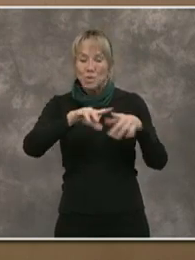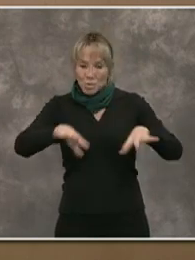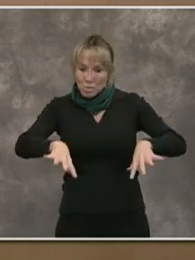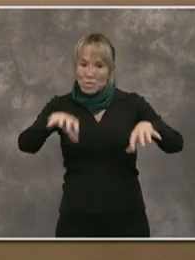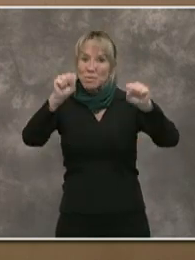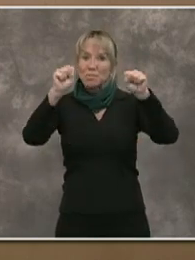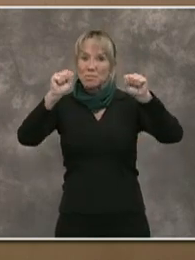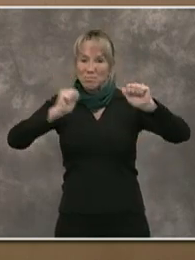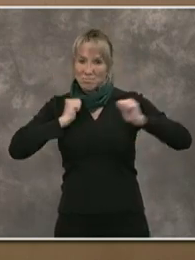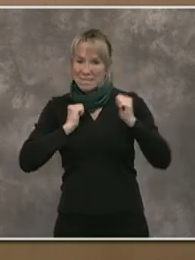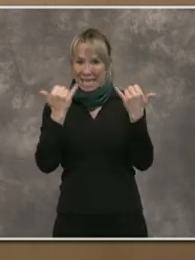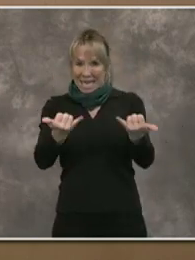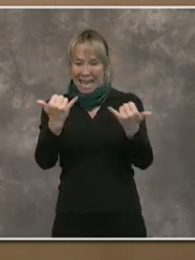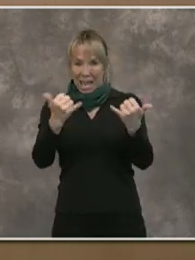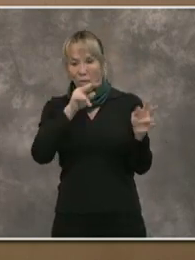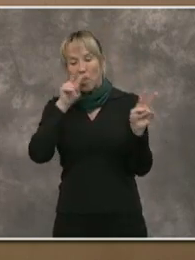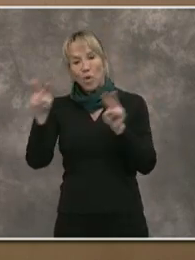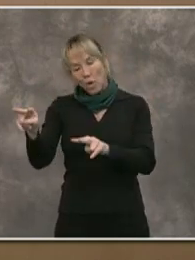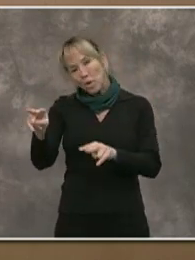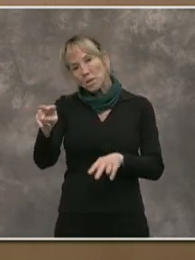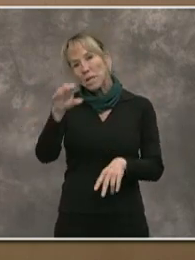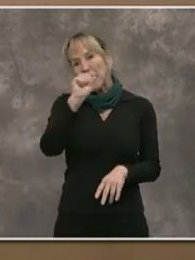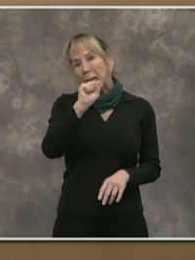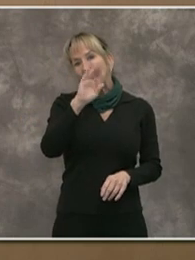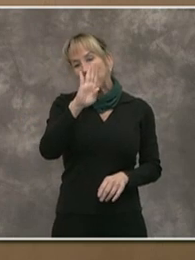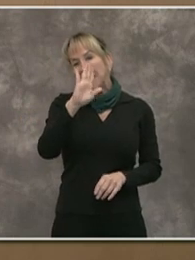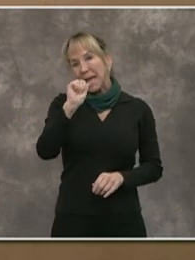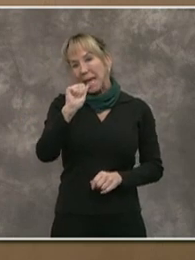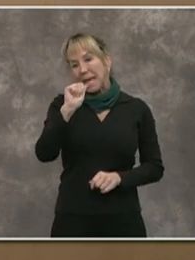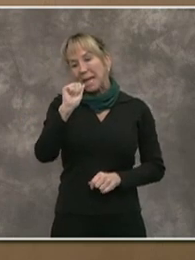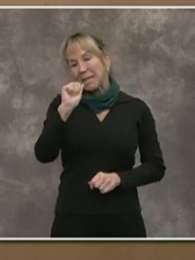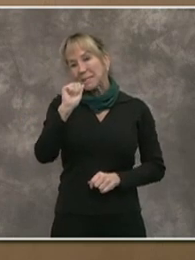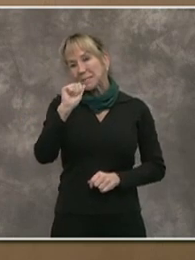our website at sba.gov.